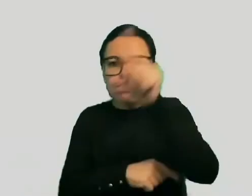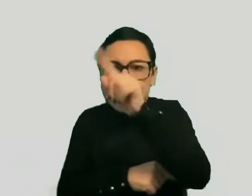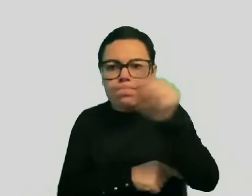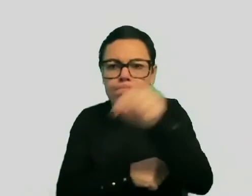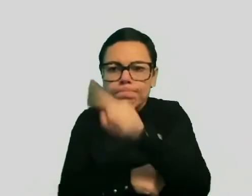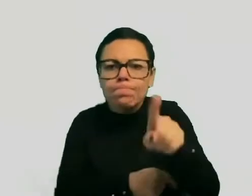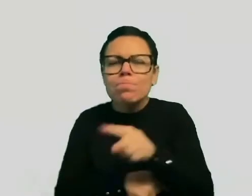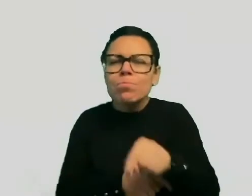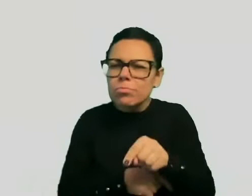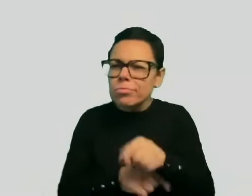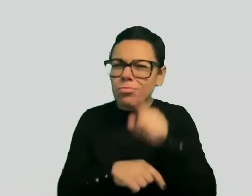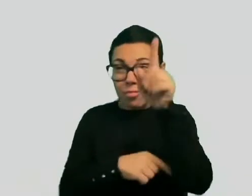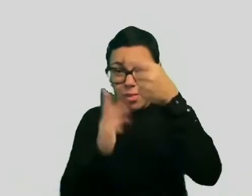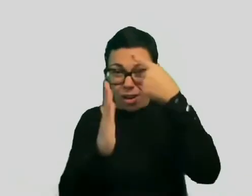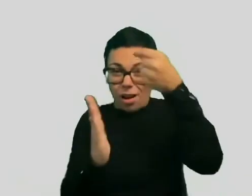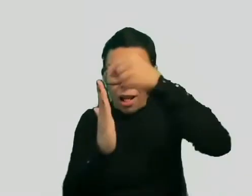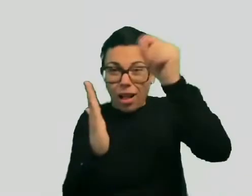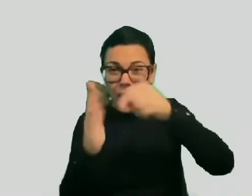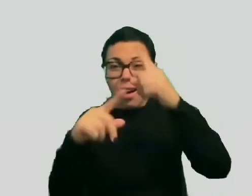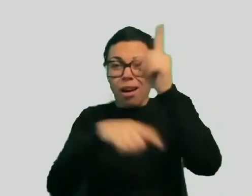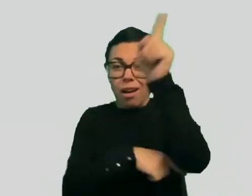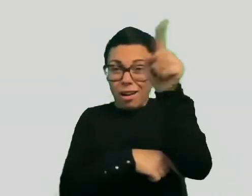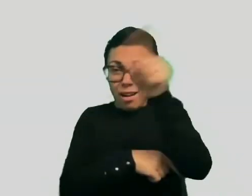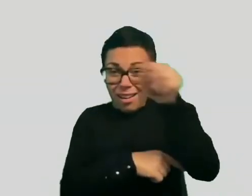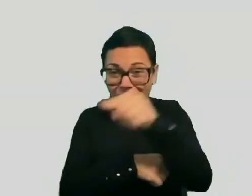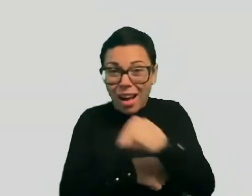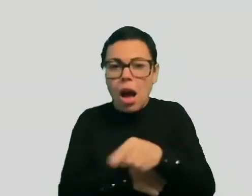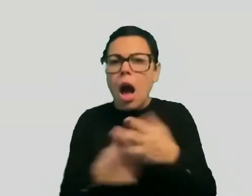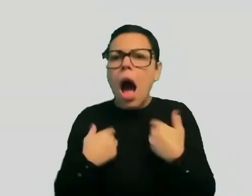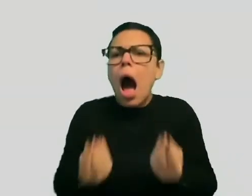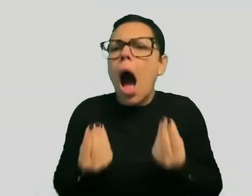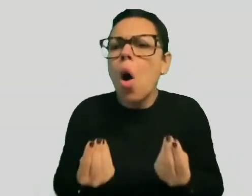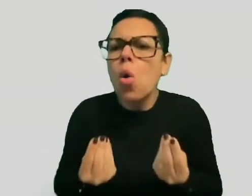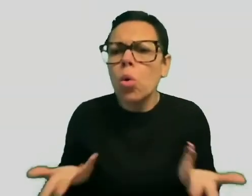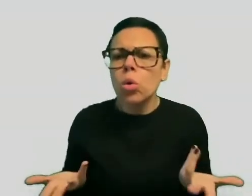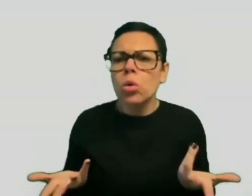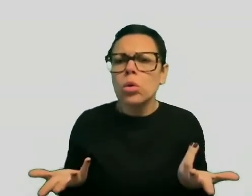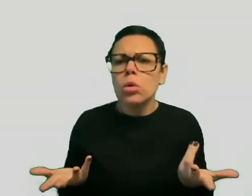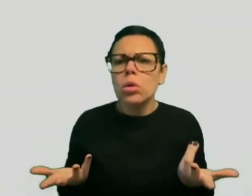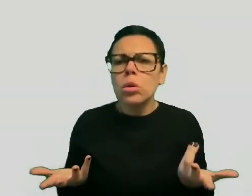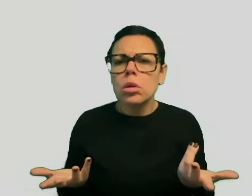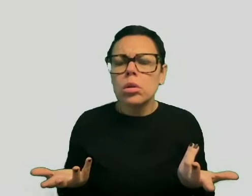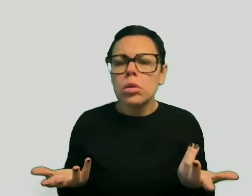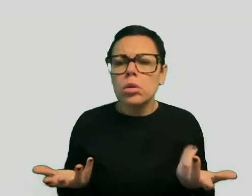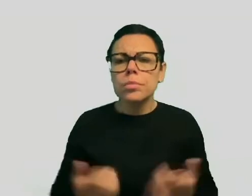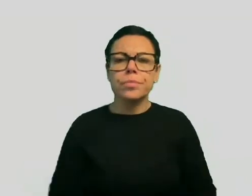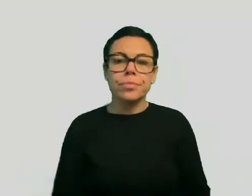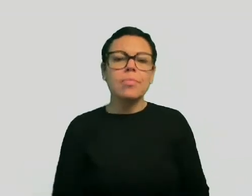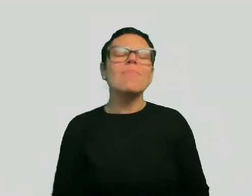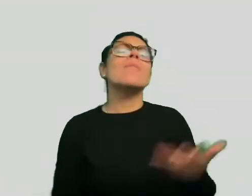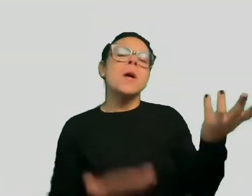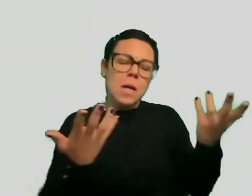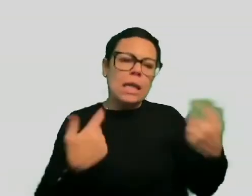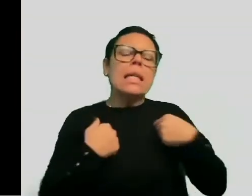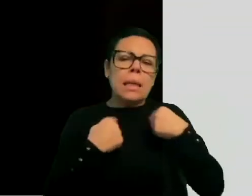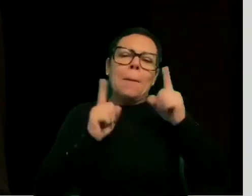the purpose and not on just the checkings? Yes, so we really try to give concrete